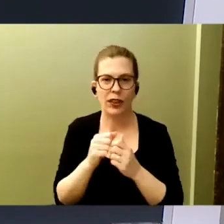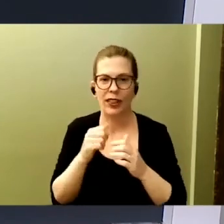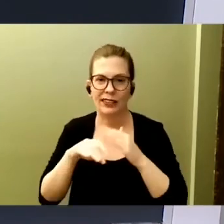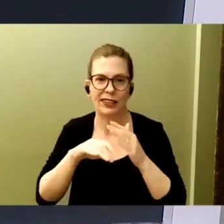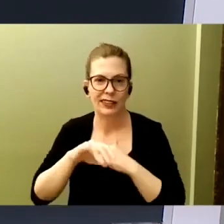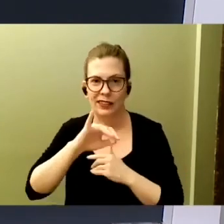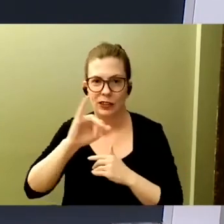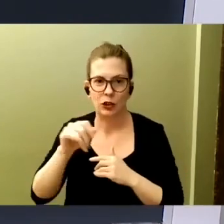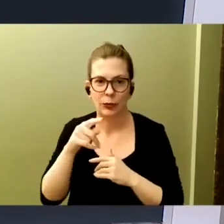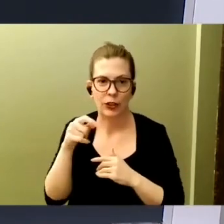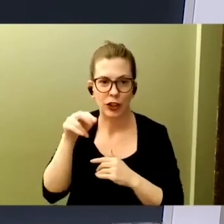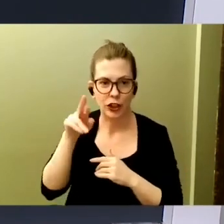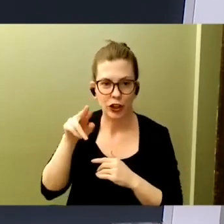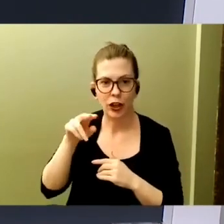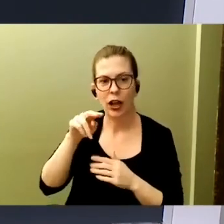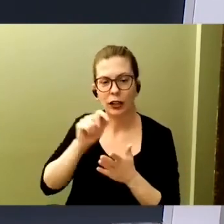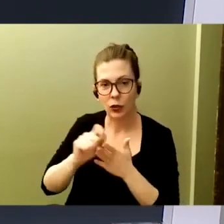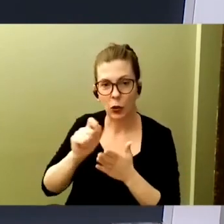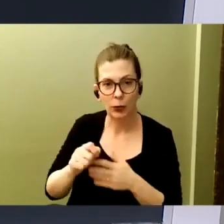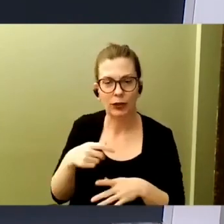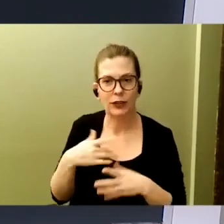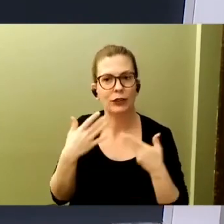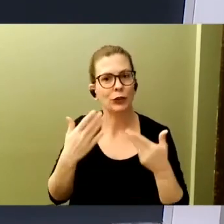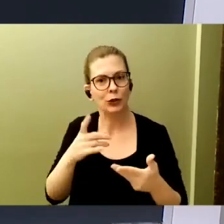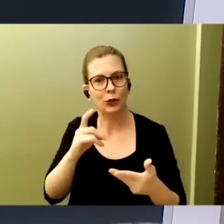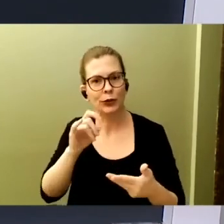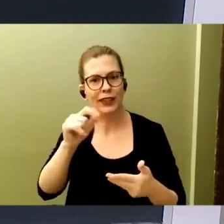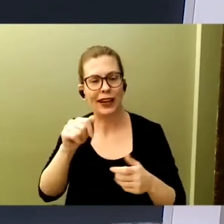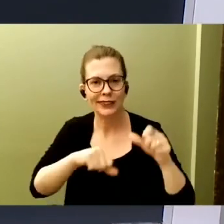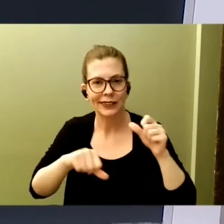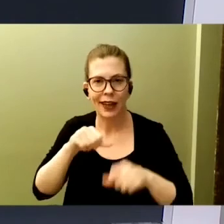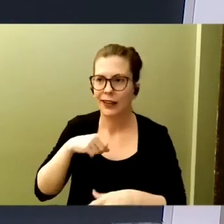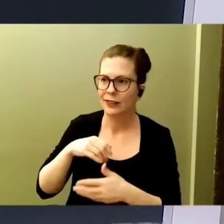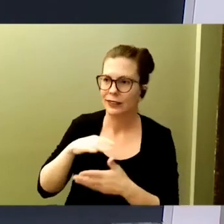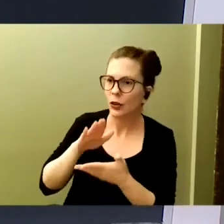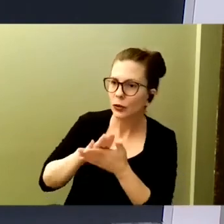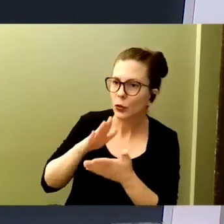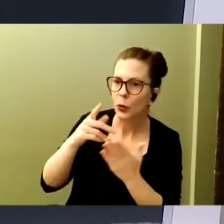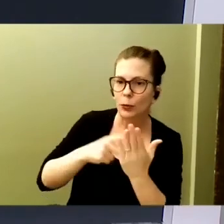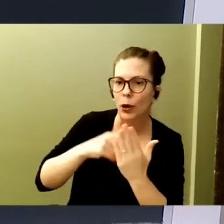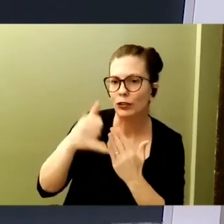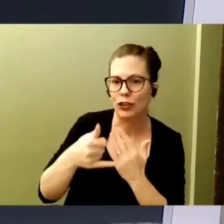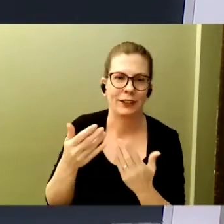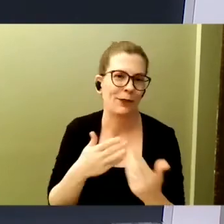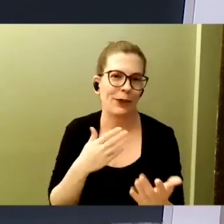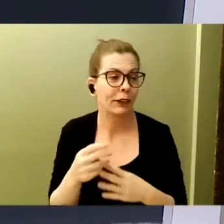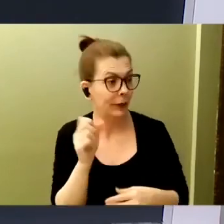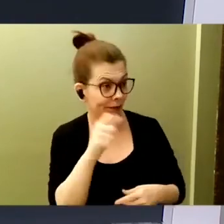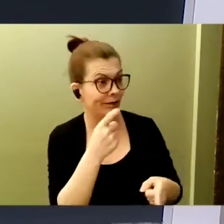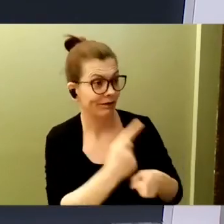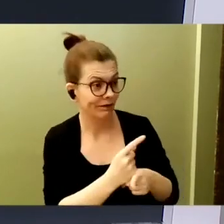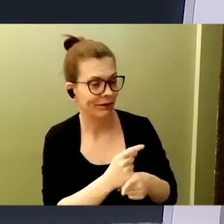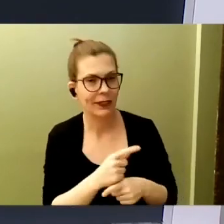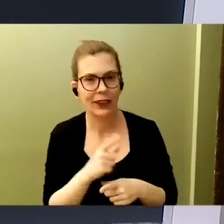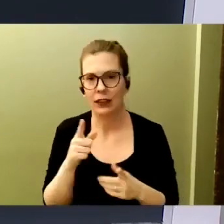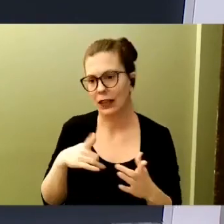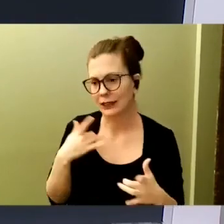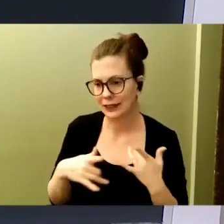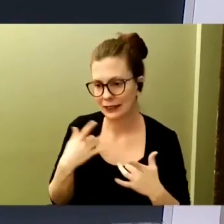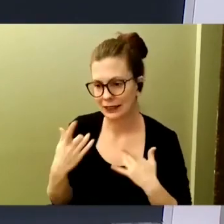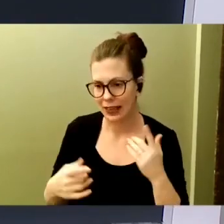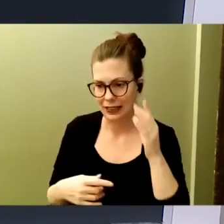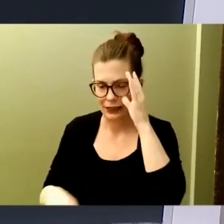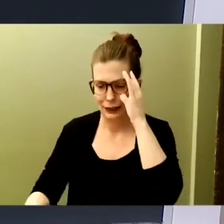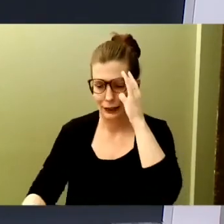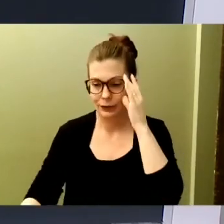and start doing data science, your school projects or whatever it is. Exactly. So that's what's exciting. So I want to